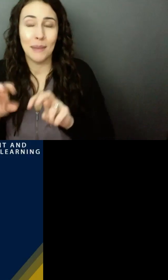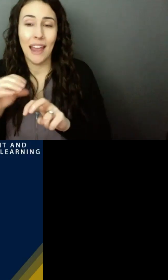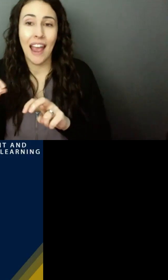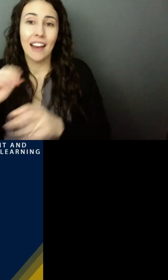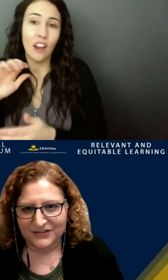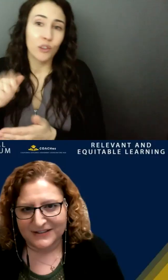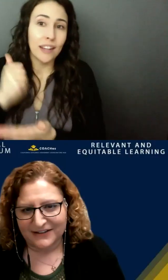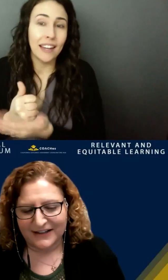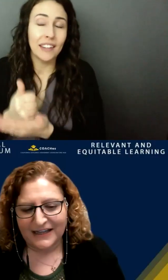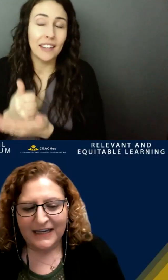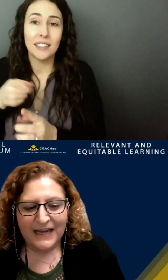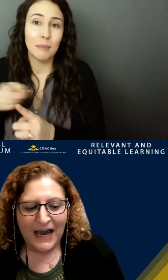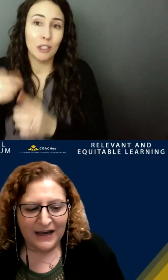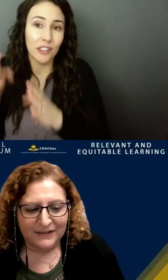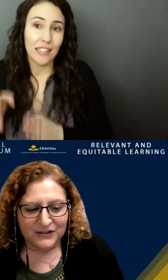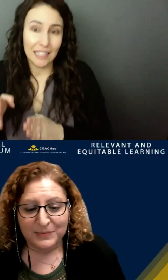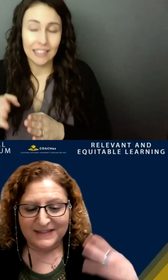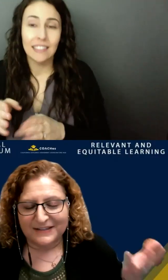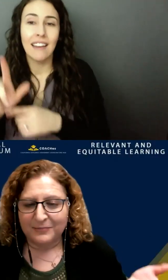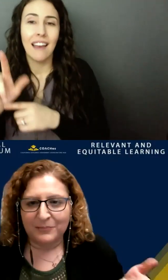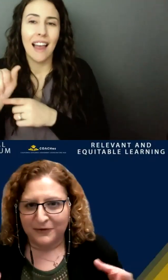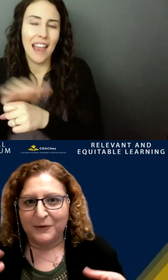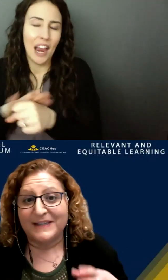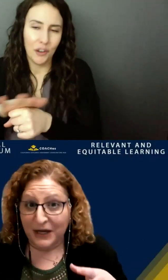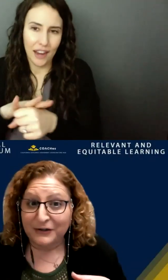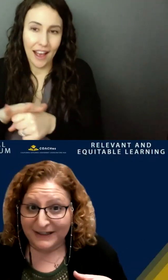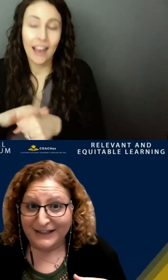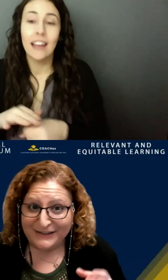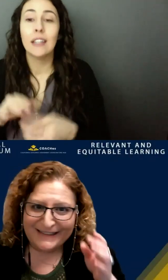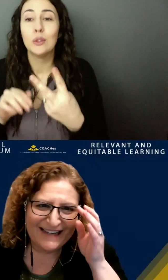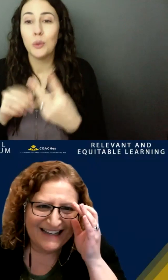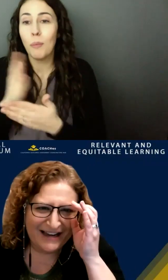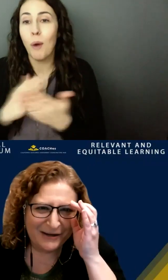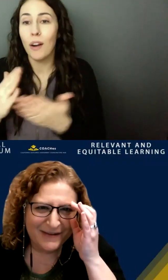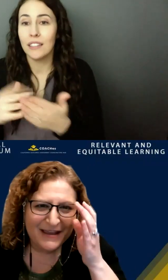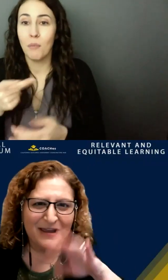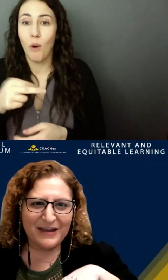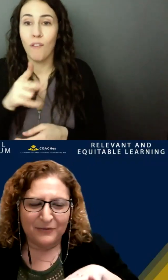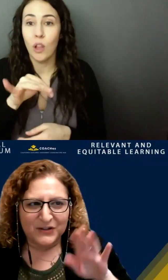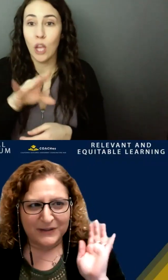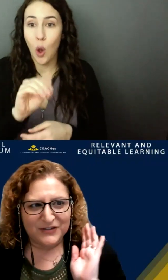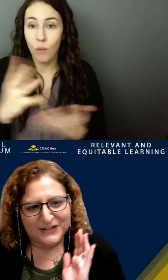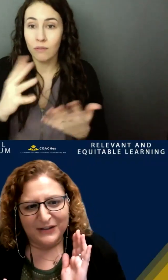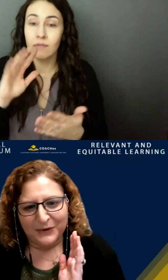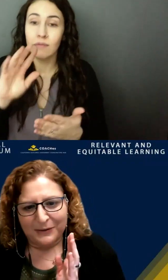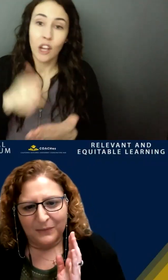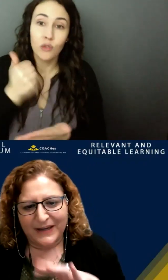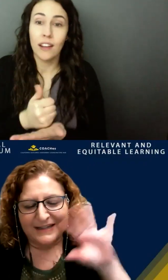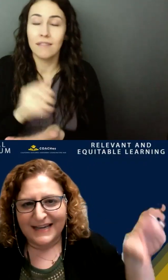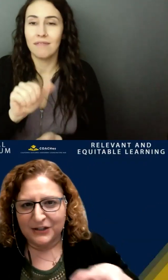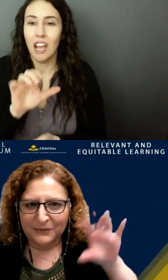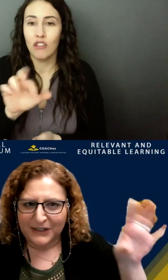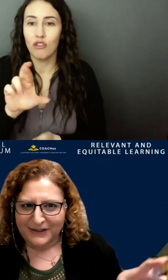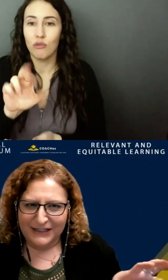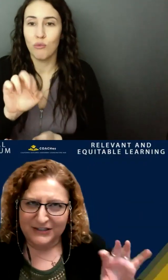Dominguez Hills in the Los Angeles area. The two pieces of my portfolio is like accreditation, of which we've just gone through we